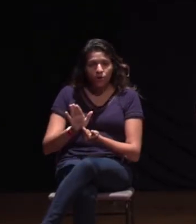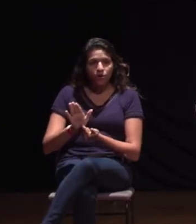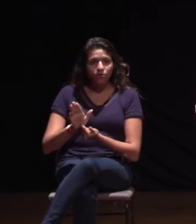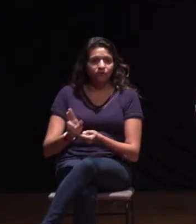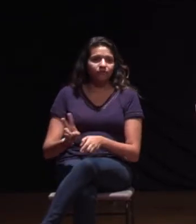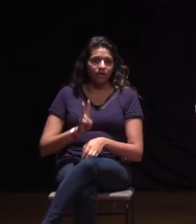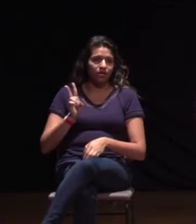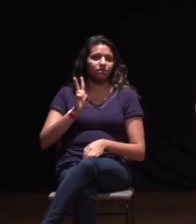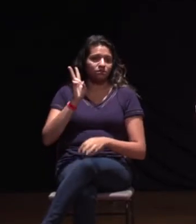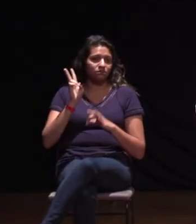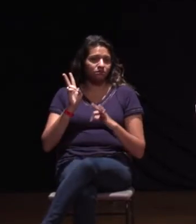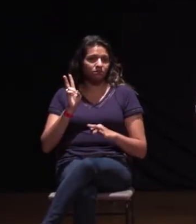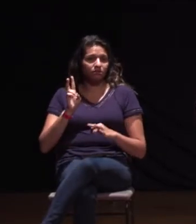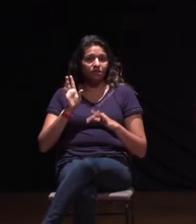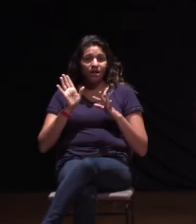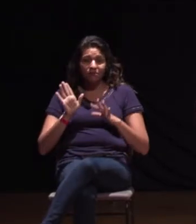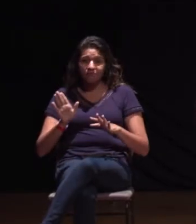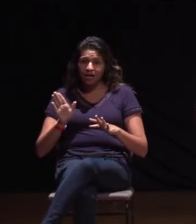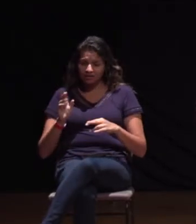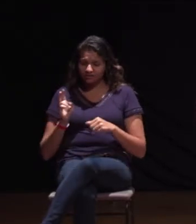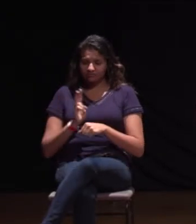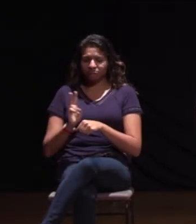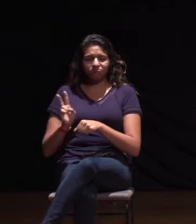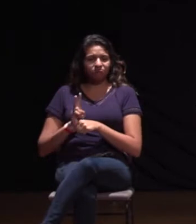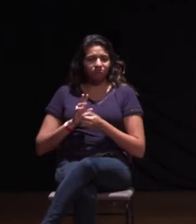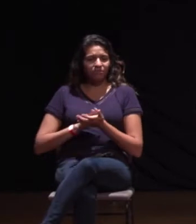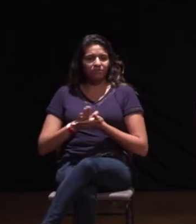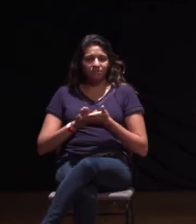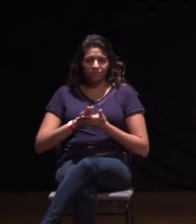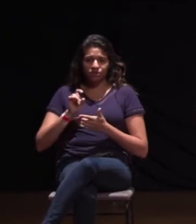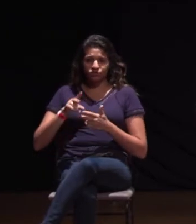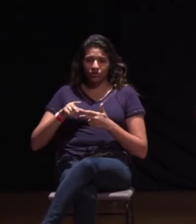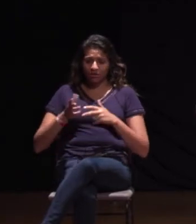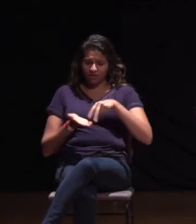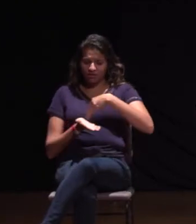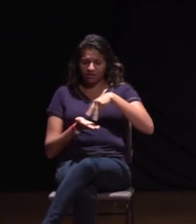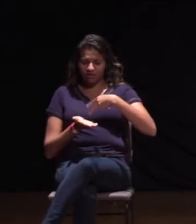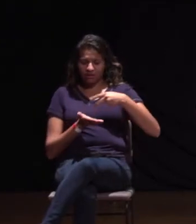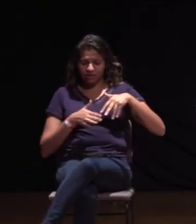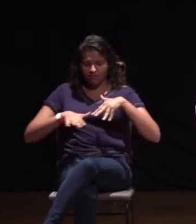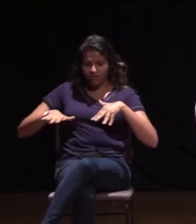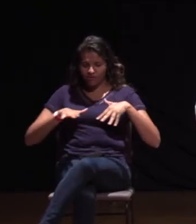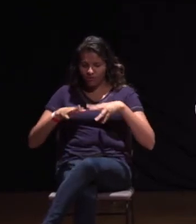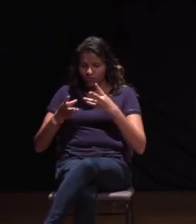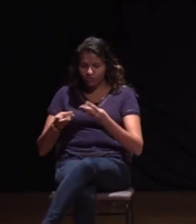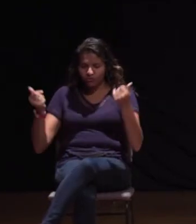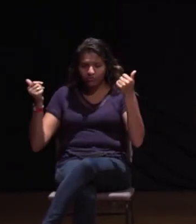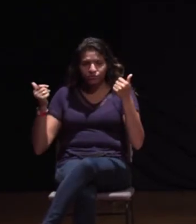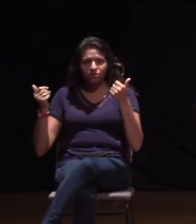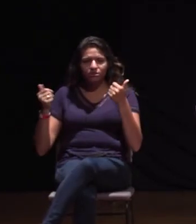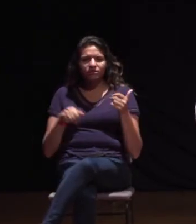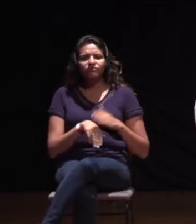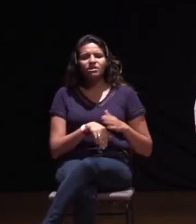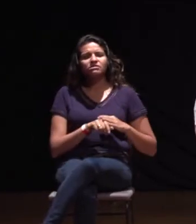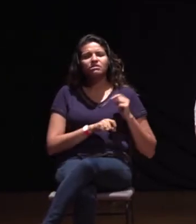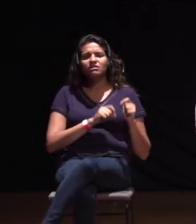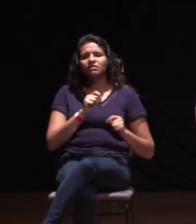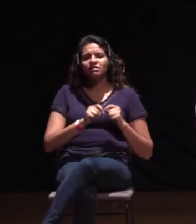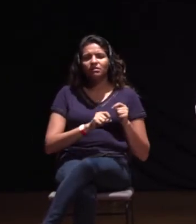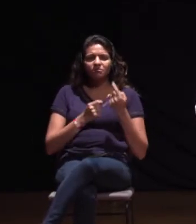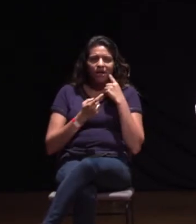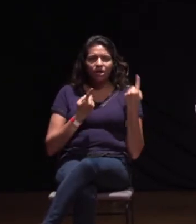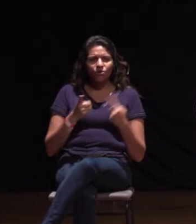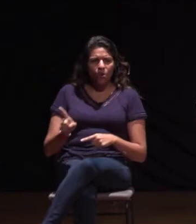transitory movement, what do we do? Do we not go against what that very institution is? Why go in a museum rather than